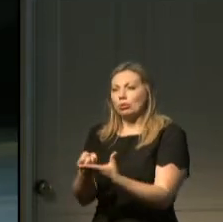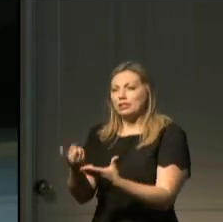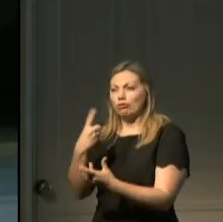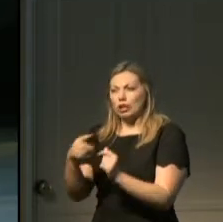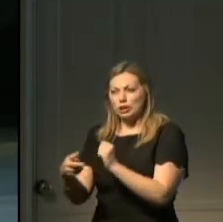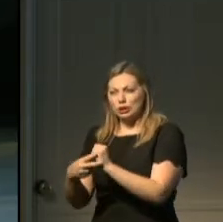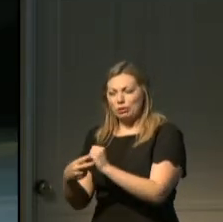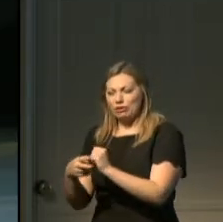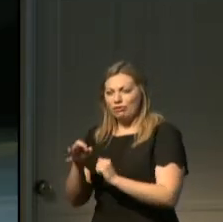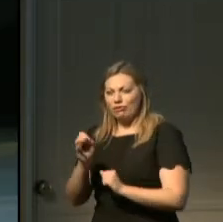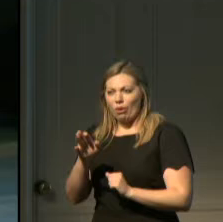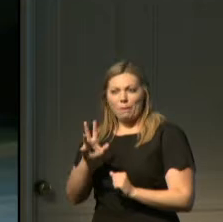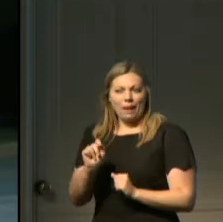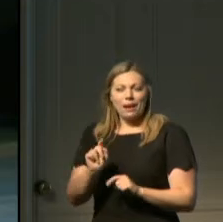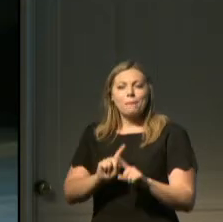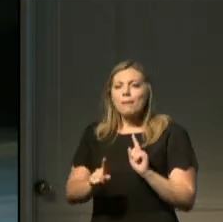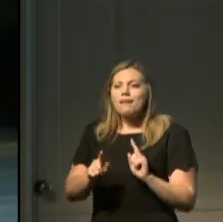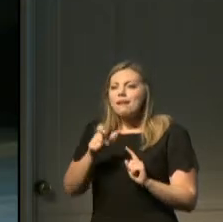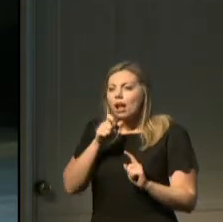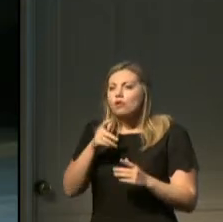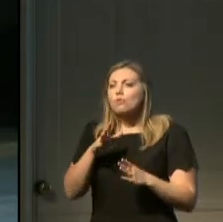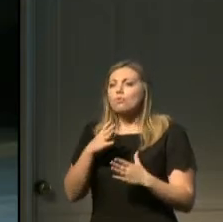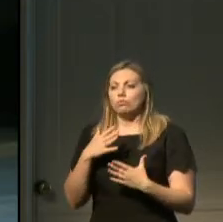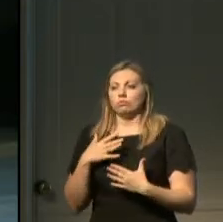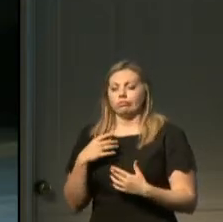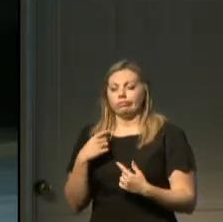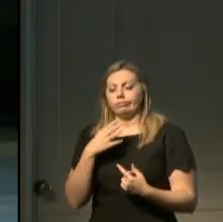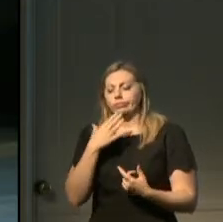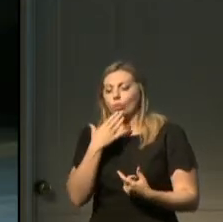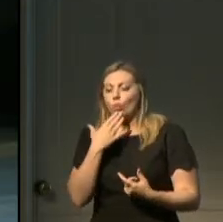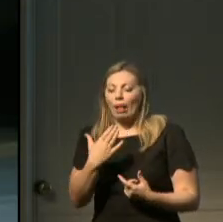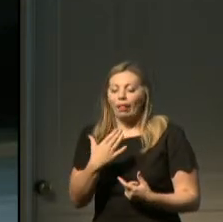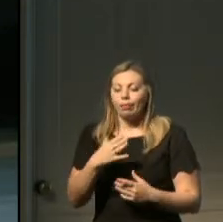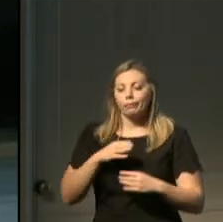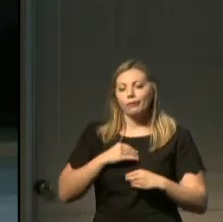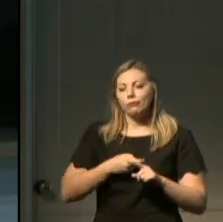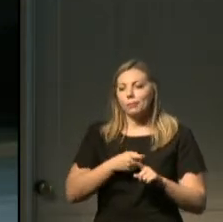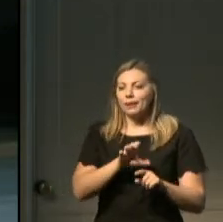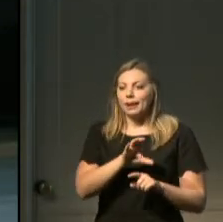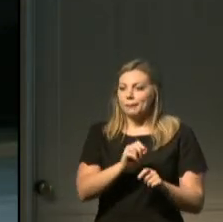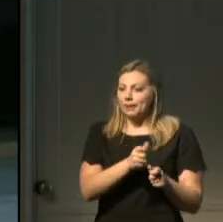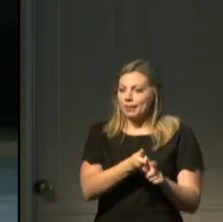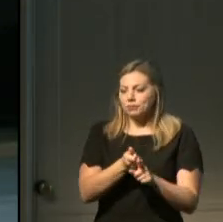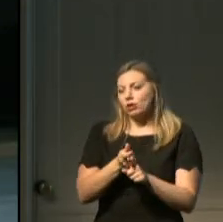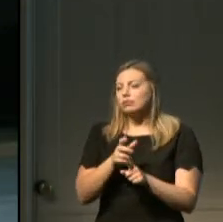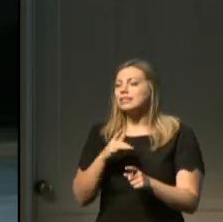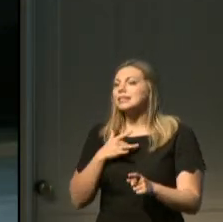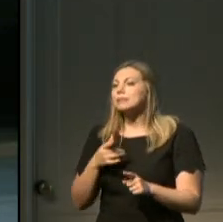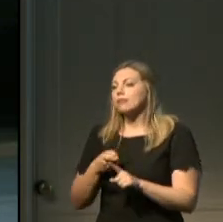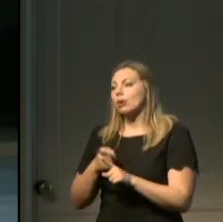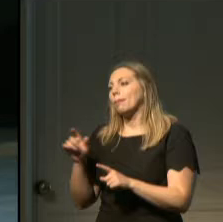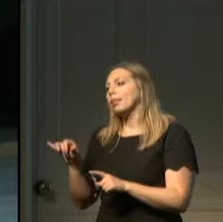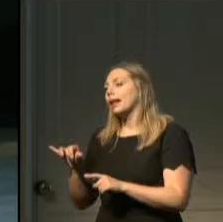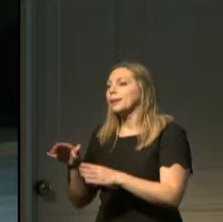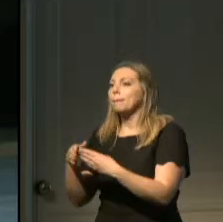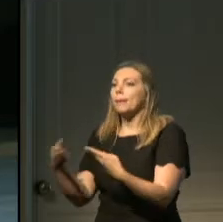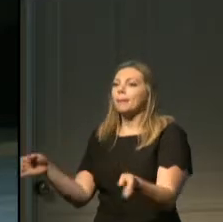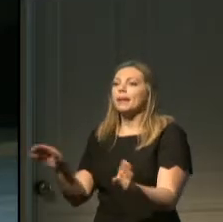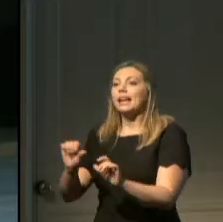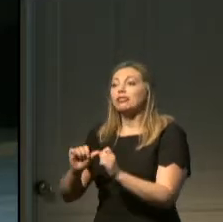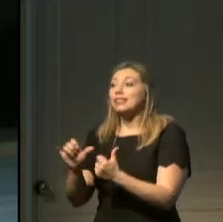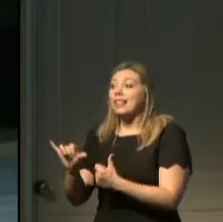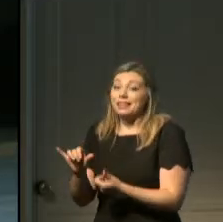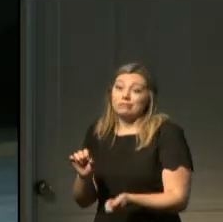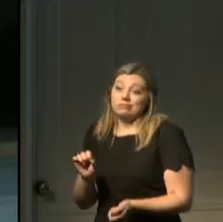think it's not that well embraced by the companies themselves. It's usually enforced by something like public agencies, like the Smithsonian